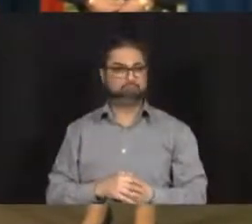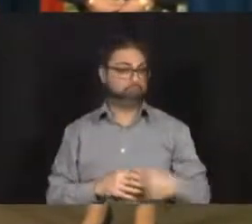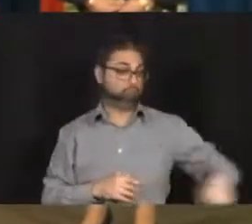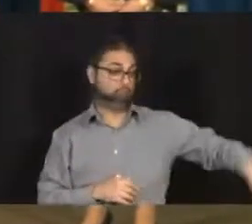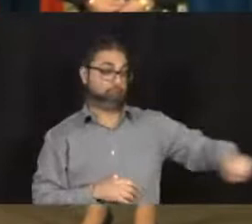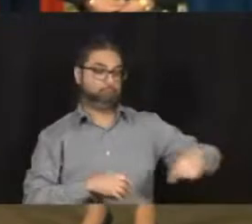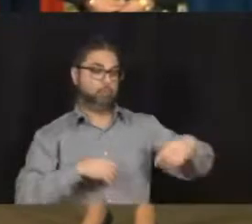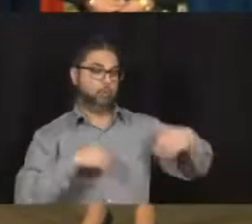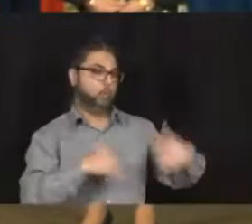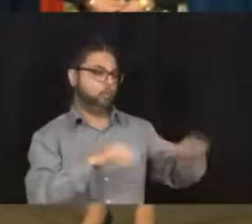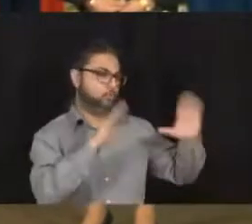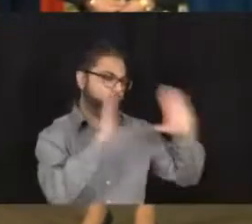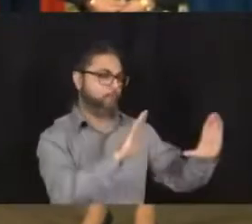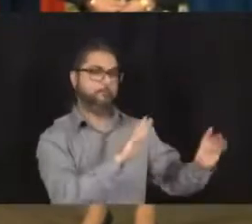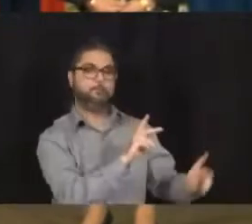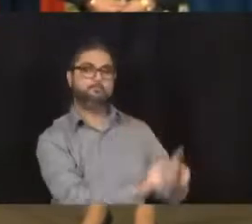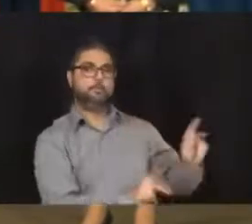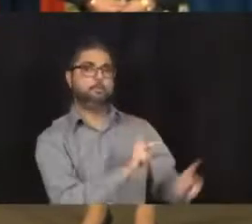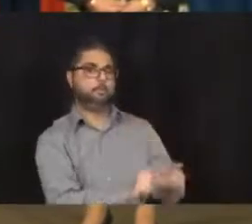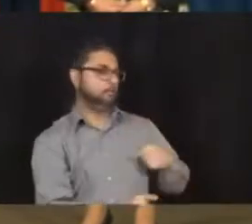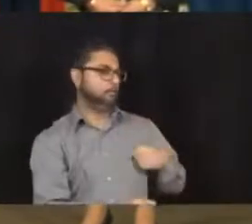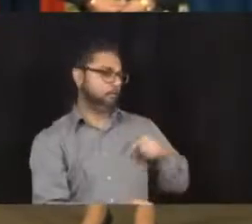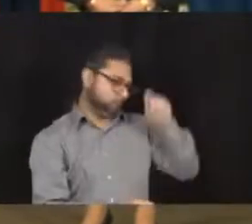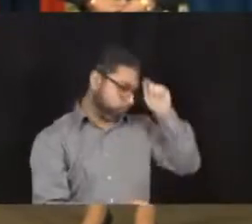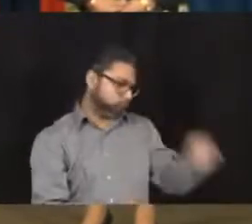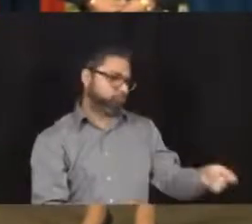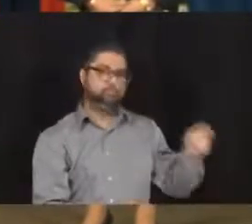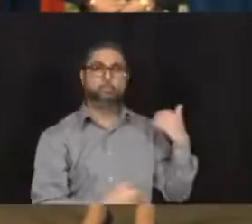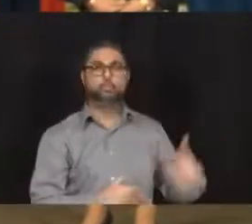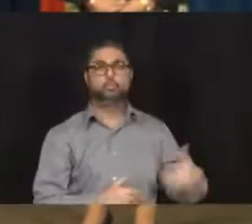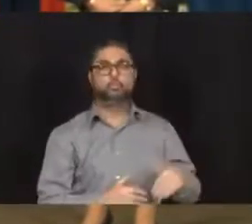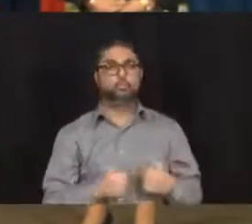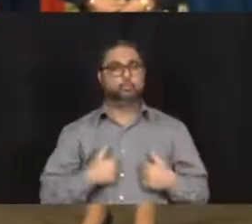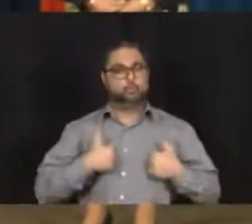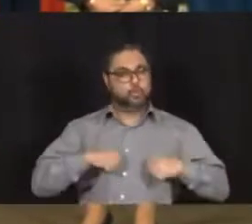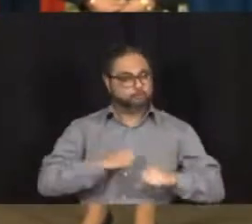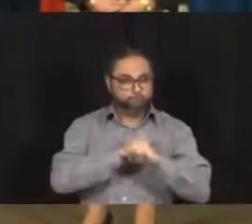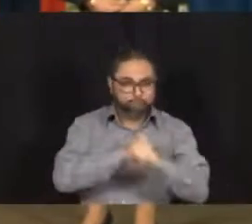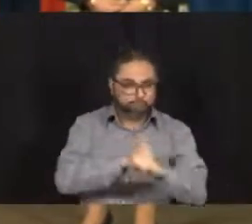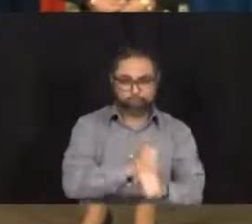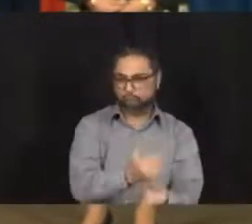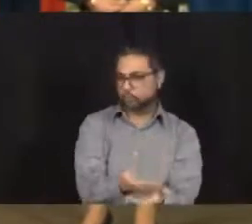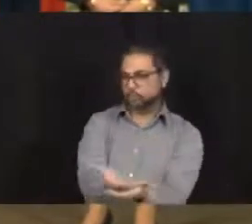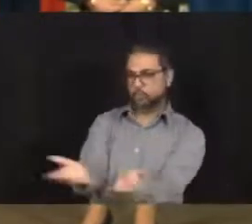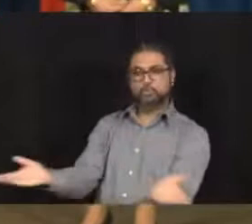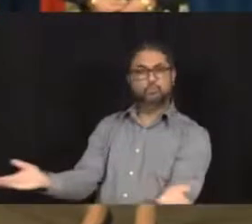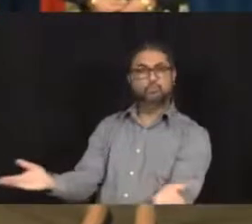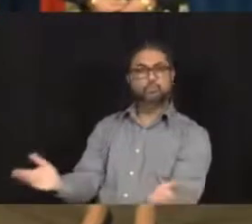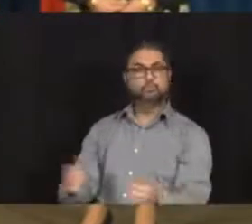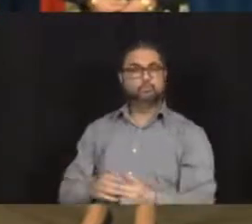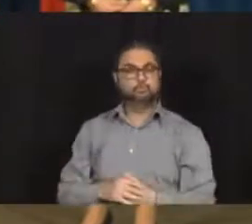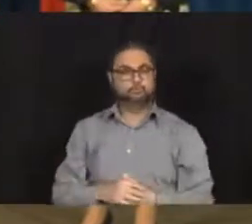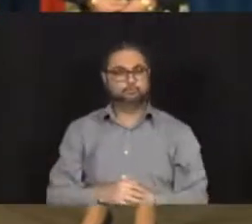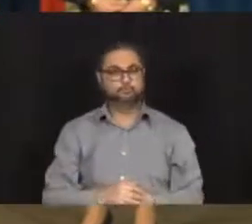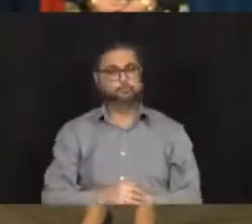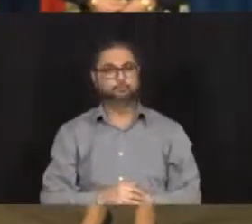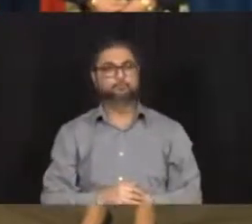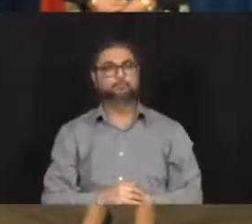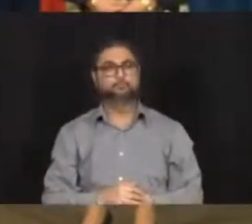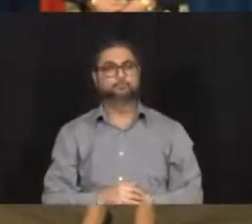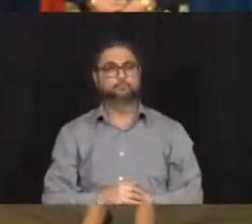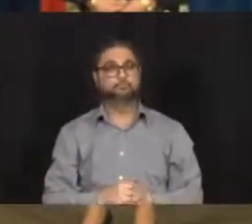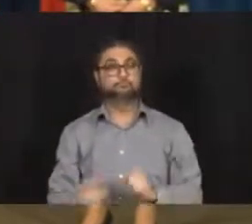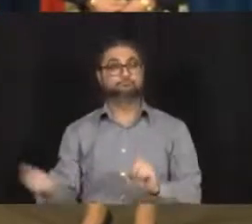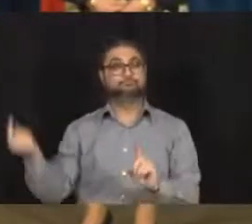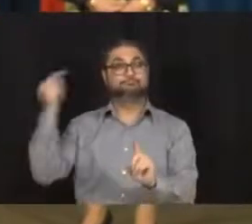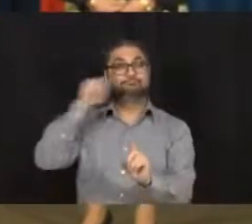we can to make sure we protect them. That will help them protect the most vulnerable. And again, I go back to the story in